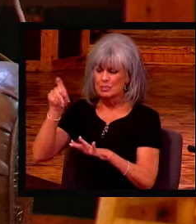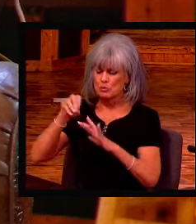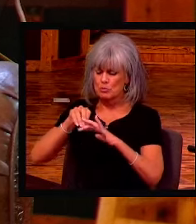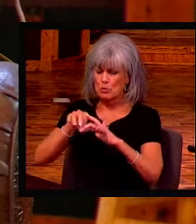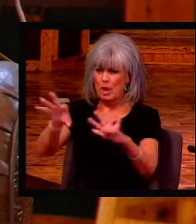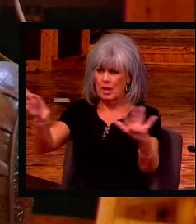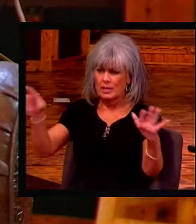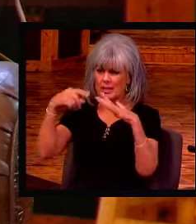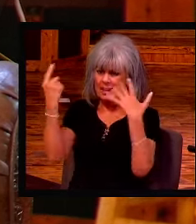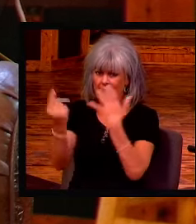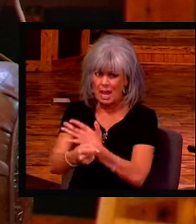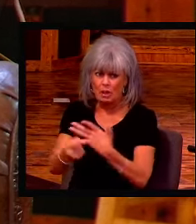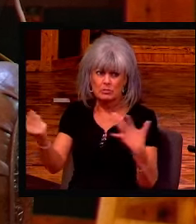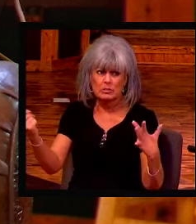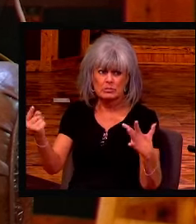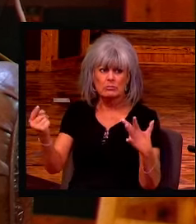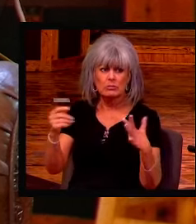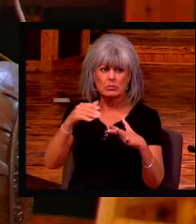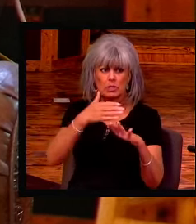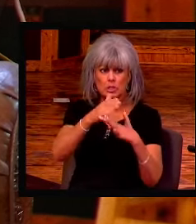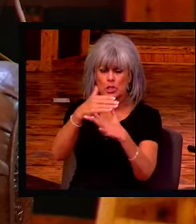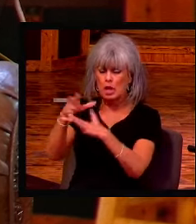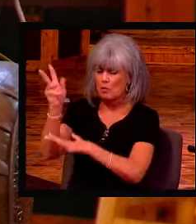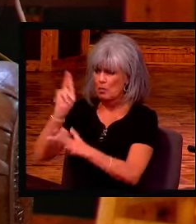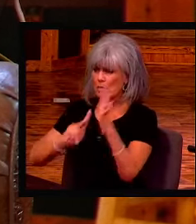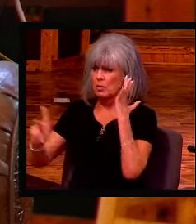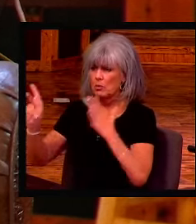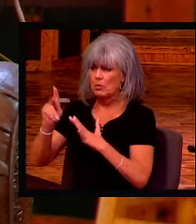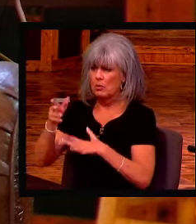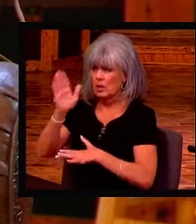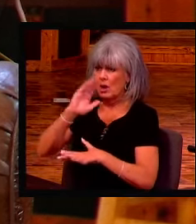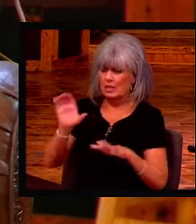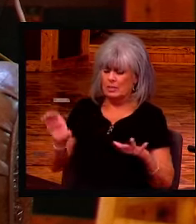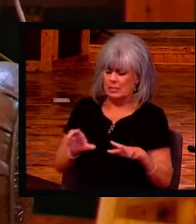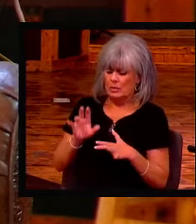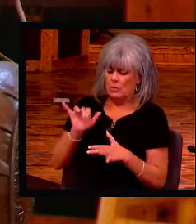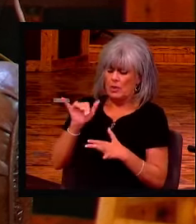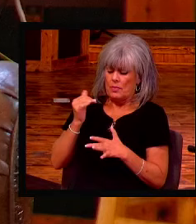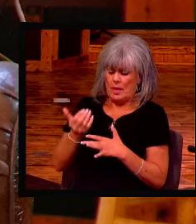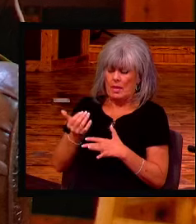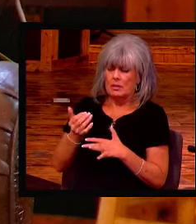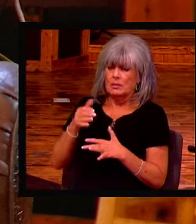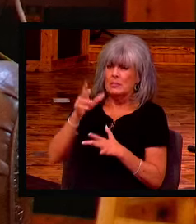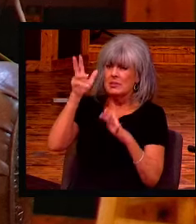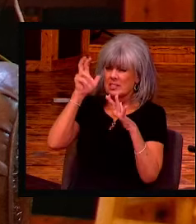did not want this to happen, and the devil wants it to happen.